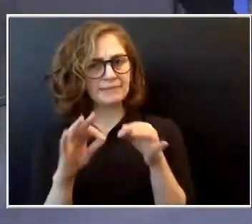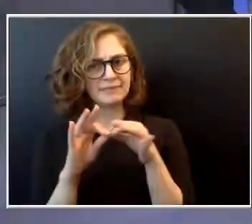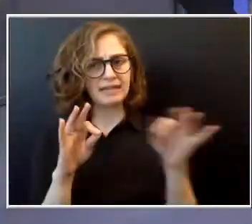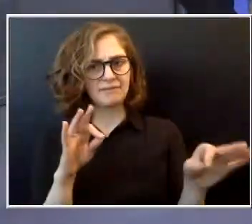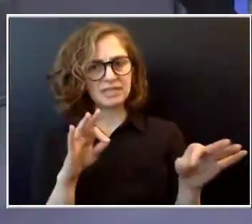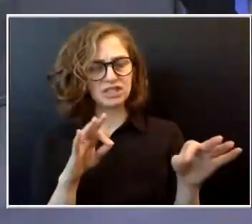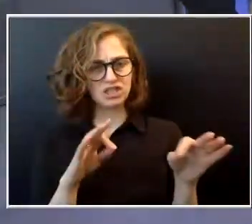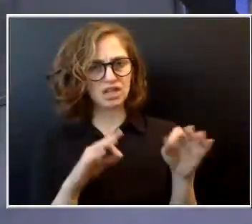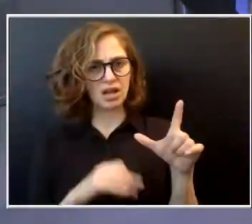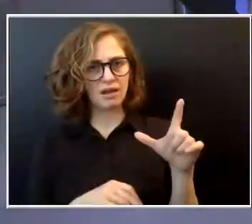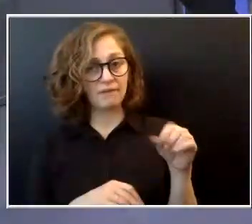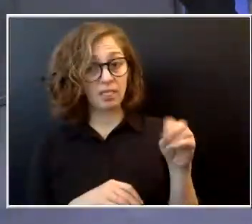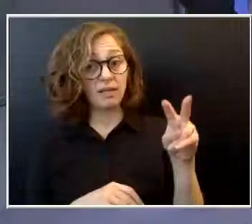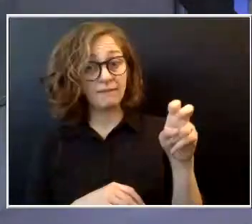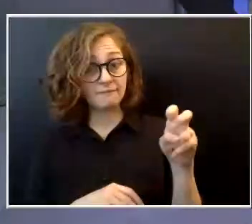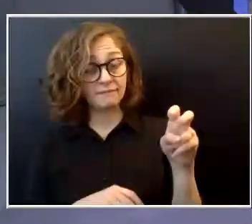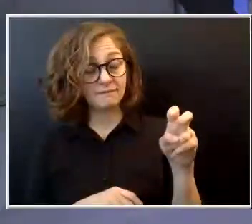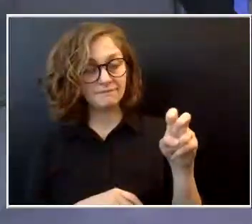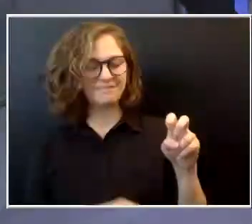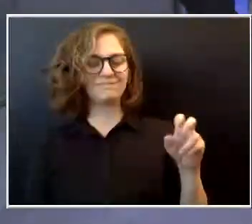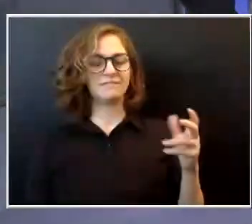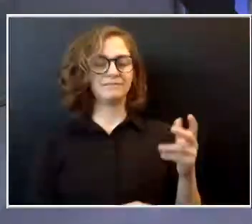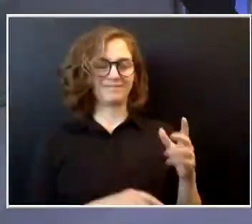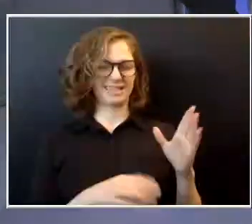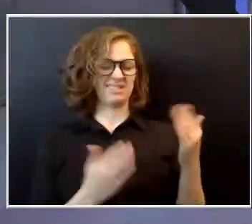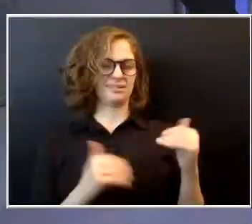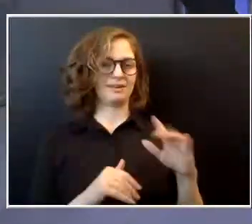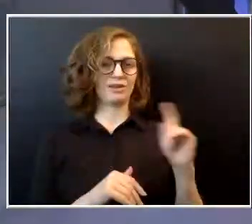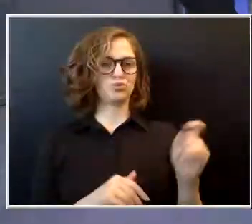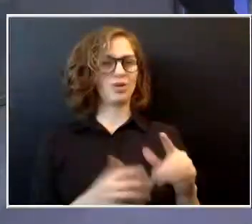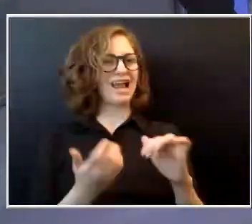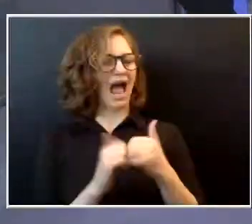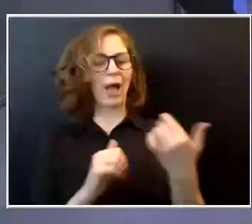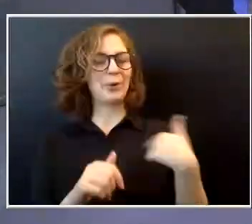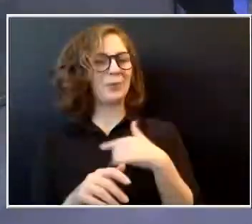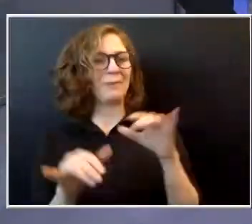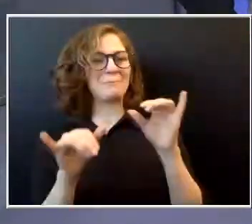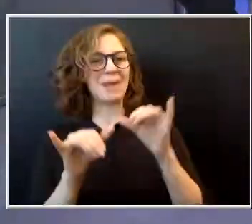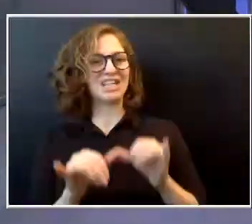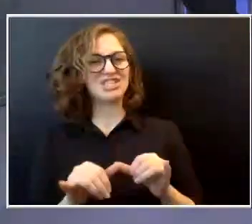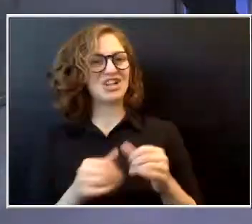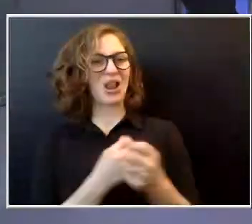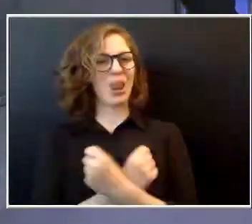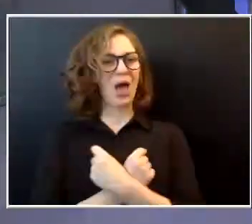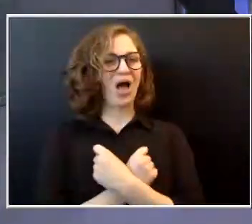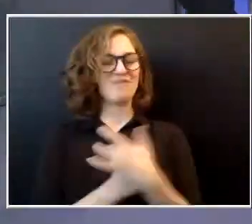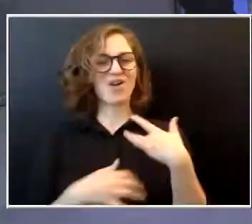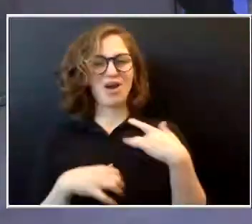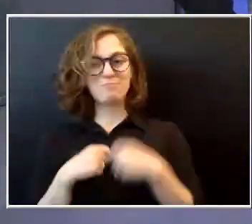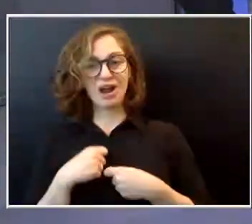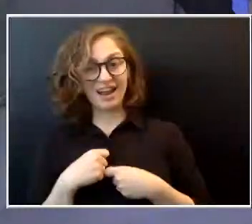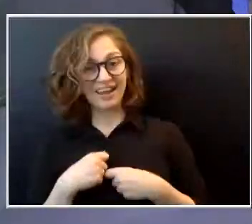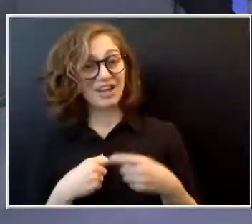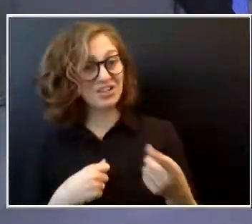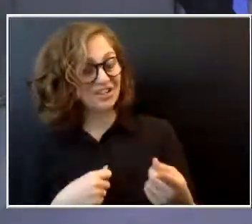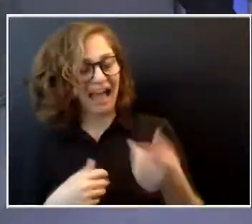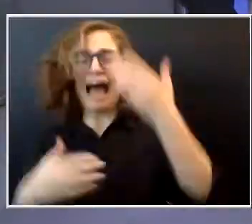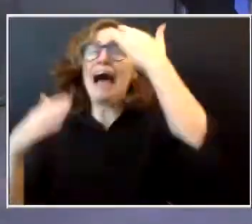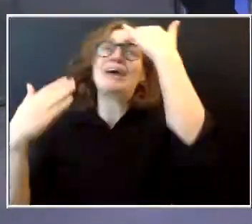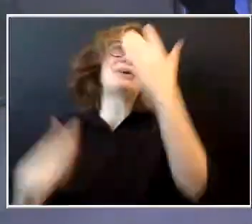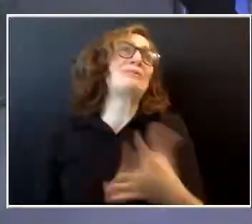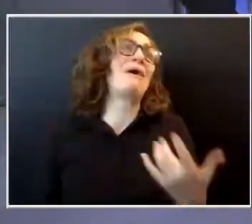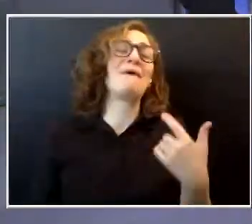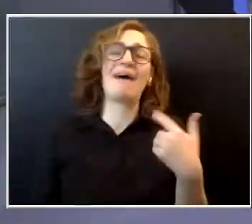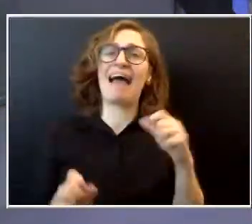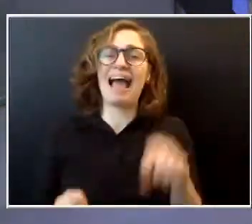know. How do you measure love and heartbreak? I don't know. You know how to measure real stress and cardiomyopathy. Just the heart.